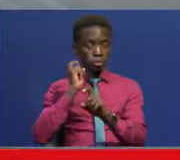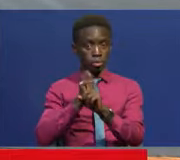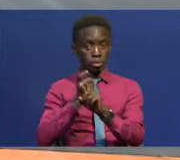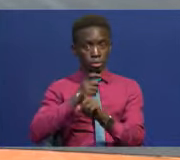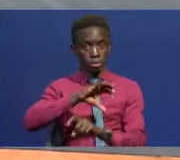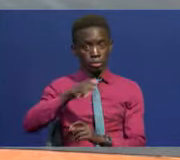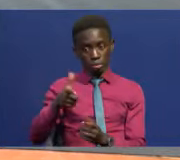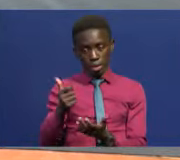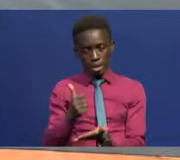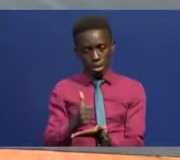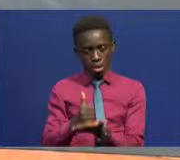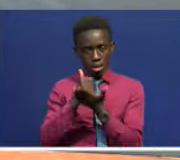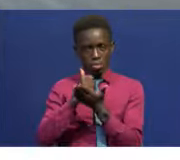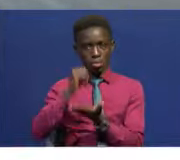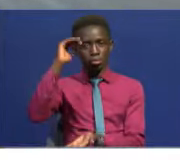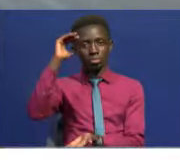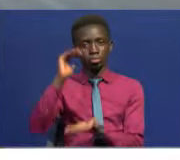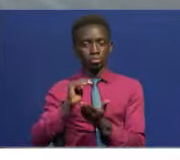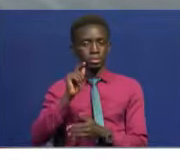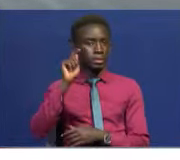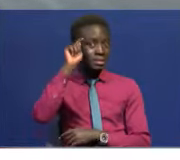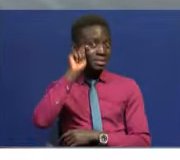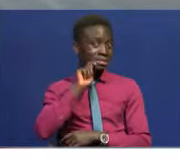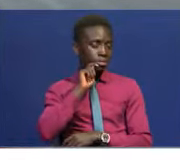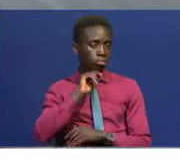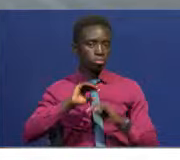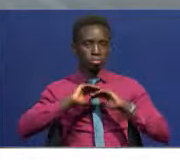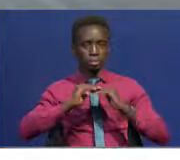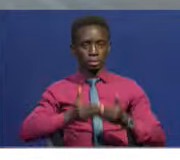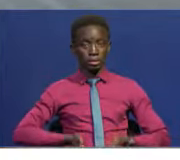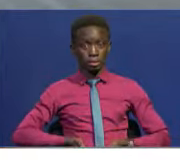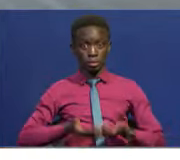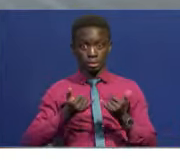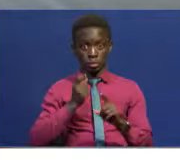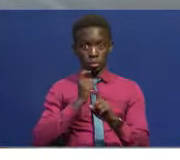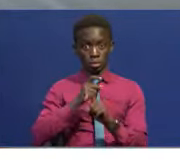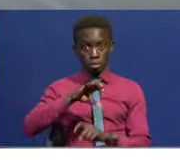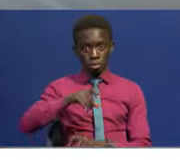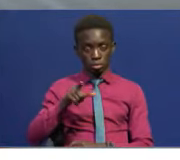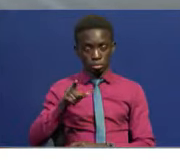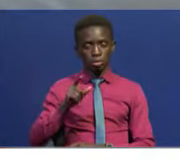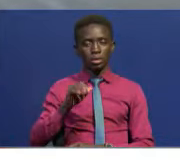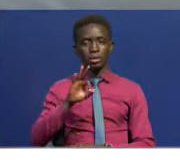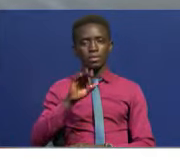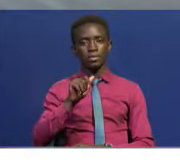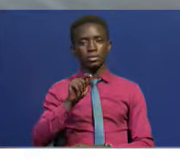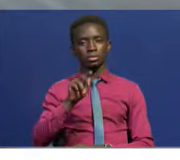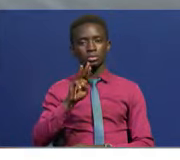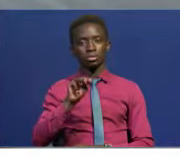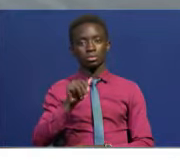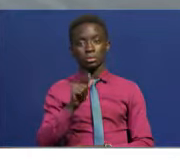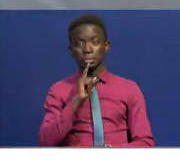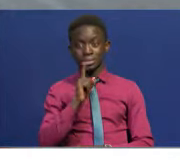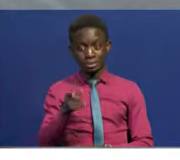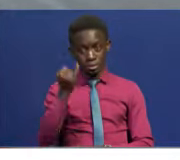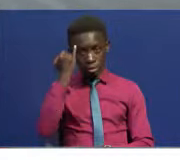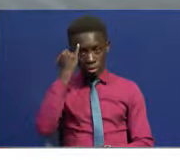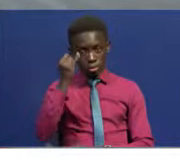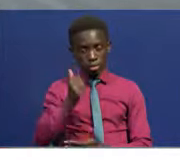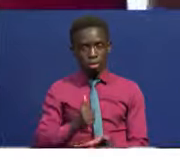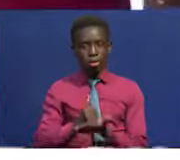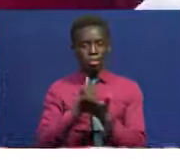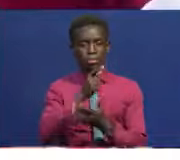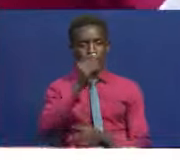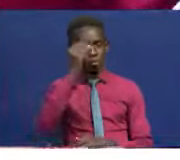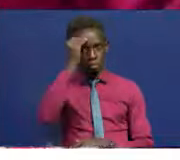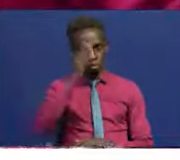reduce teenage pregnancies in the region. Now, Kwale County woman representative Fatuma Masito says this initiative will keep learners in